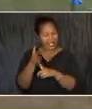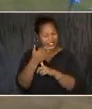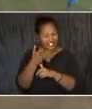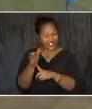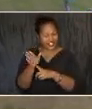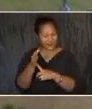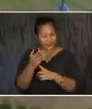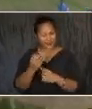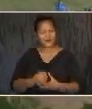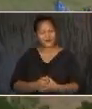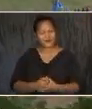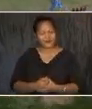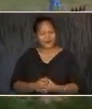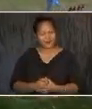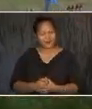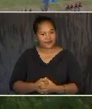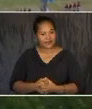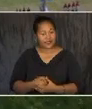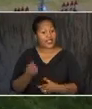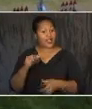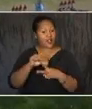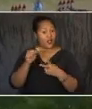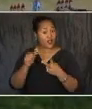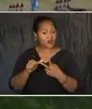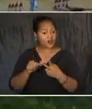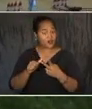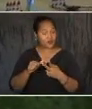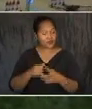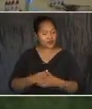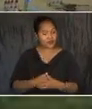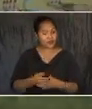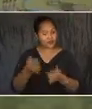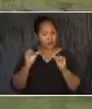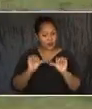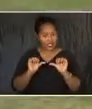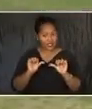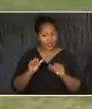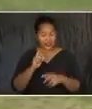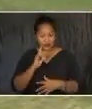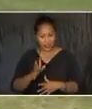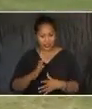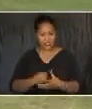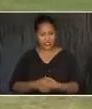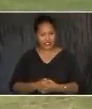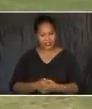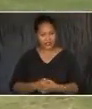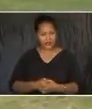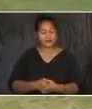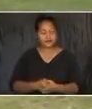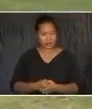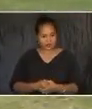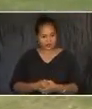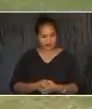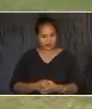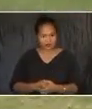And in that, so also the presidential ensign will then break the presidential flag.